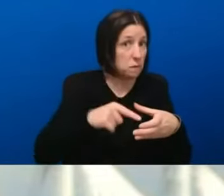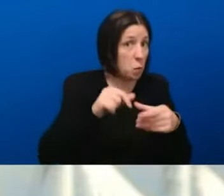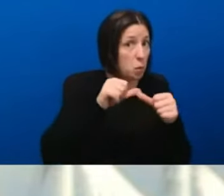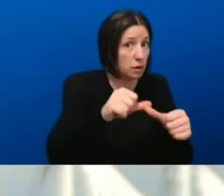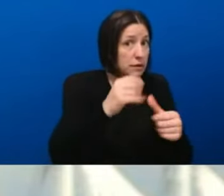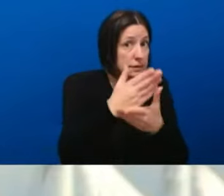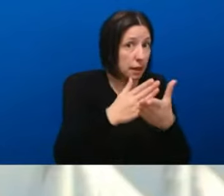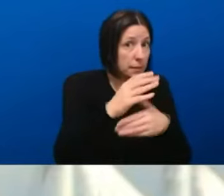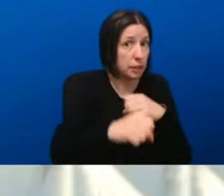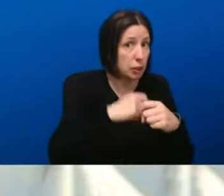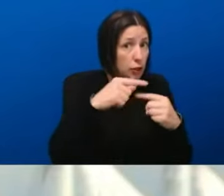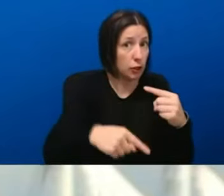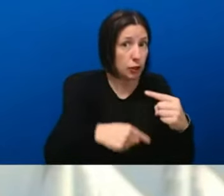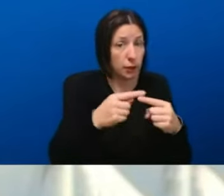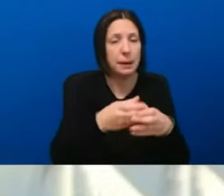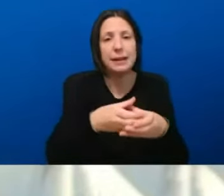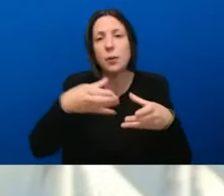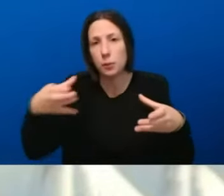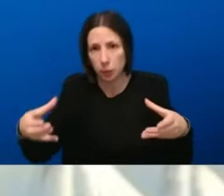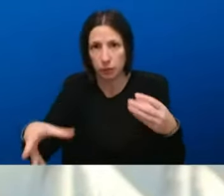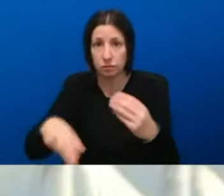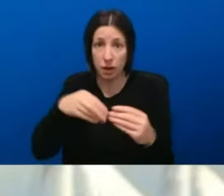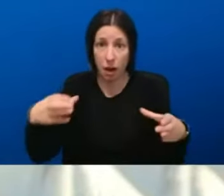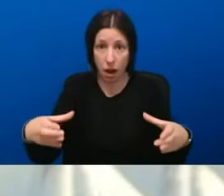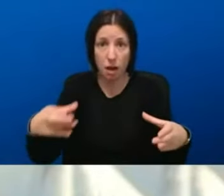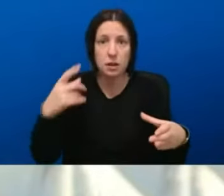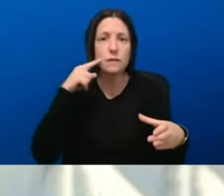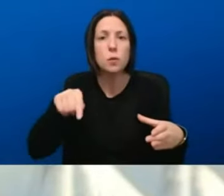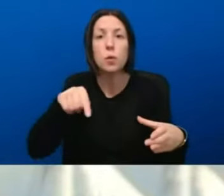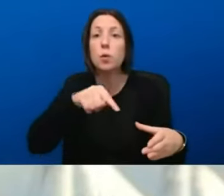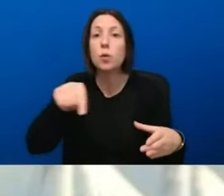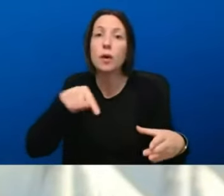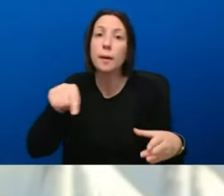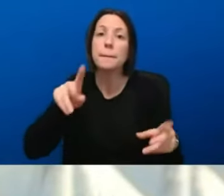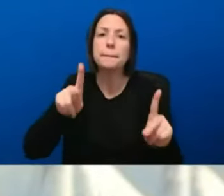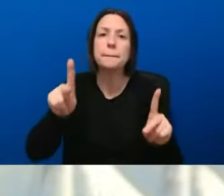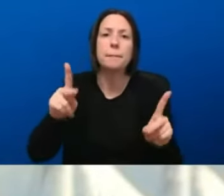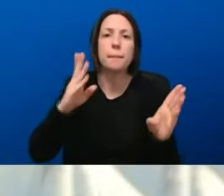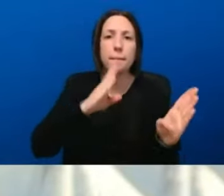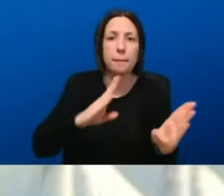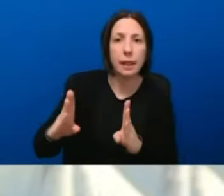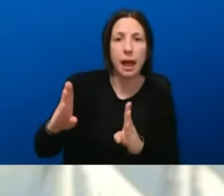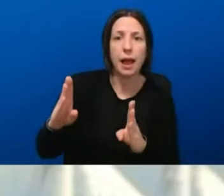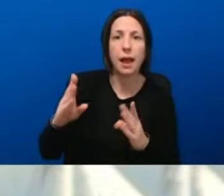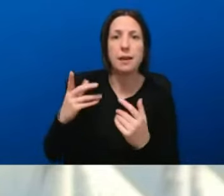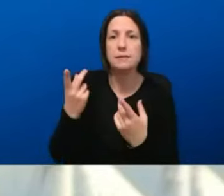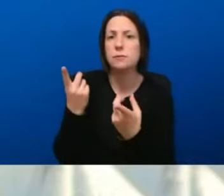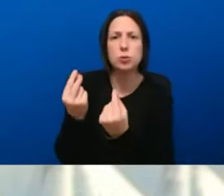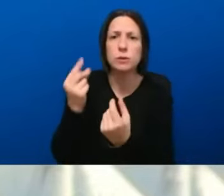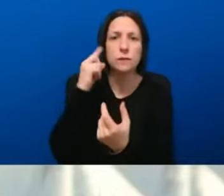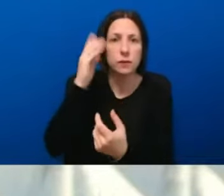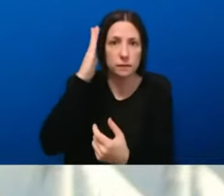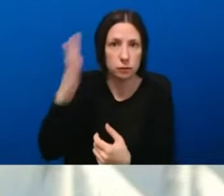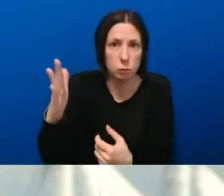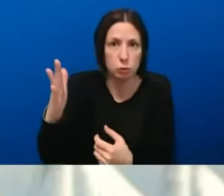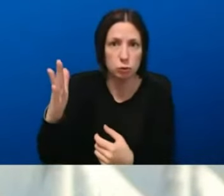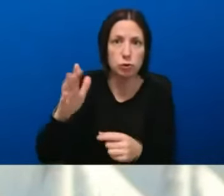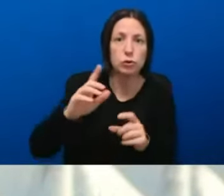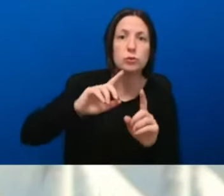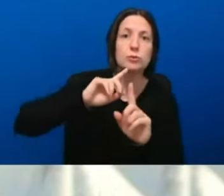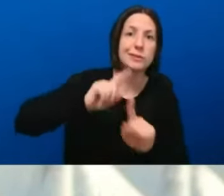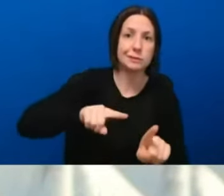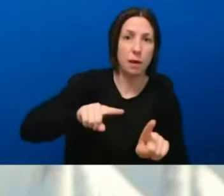assist in planning and developing responses into the future, and that's